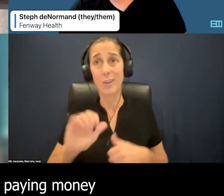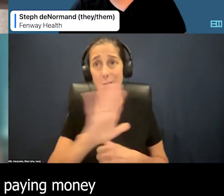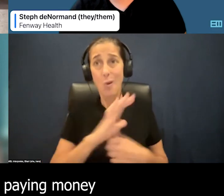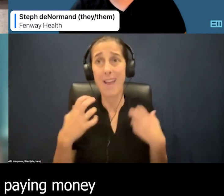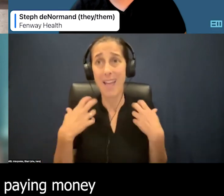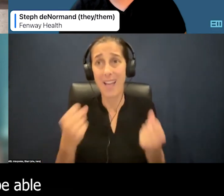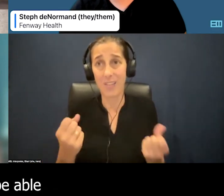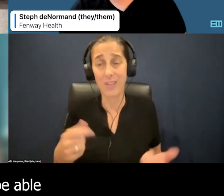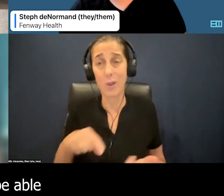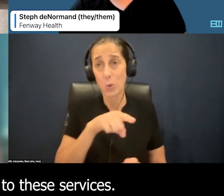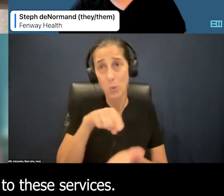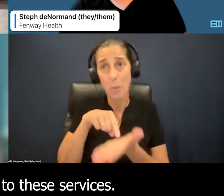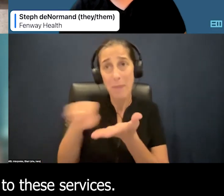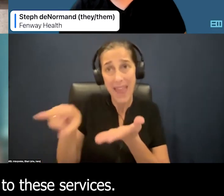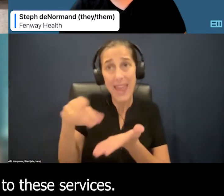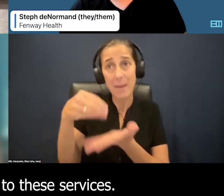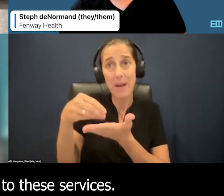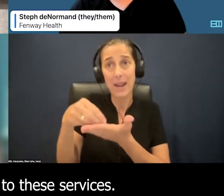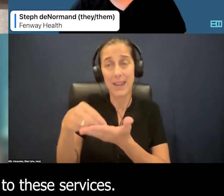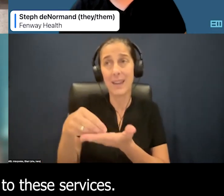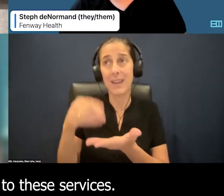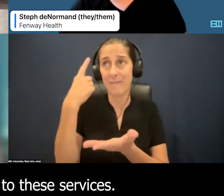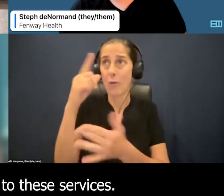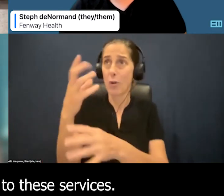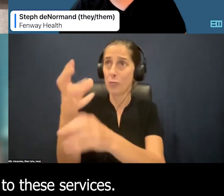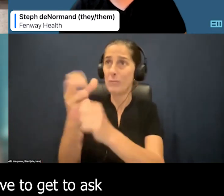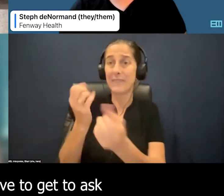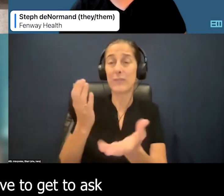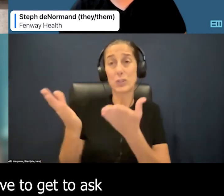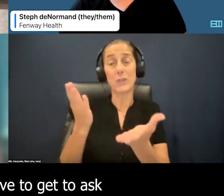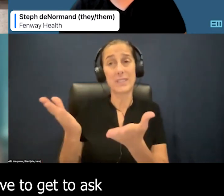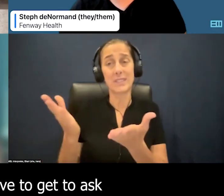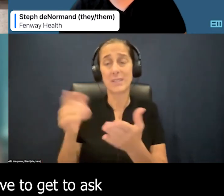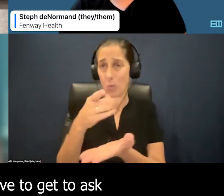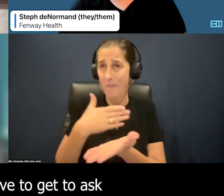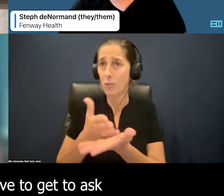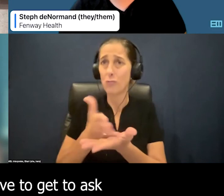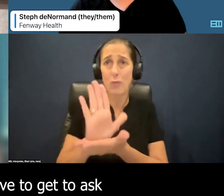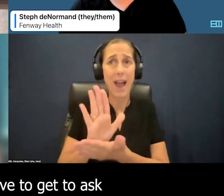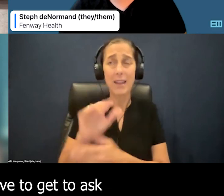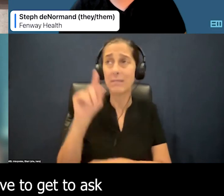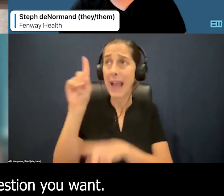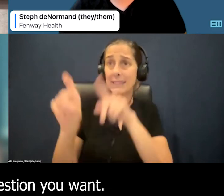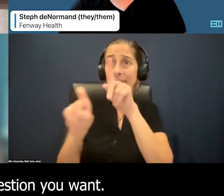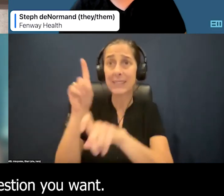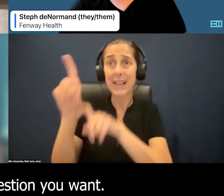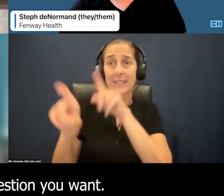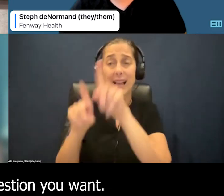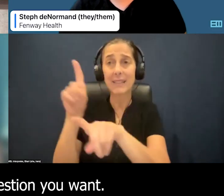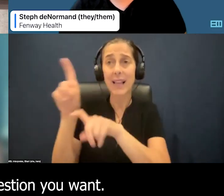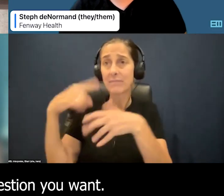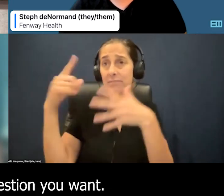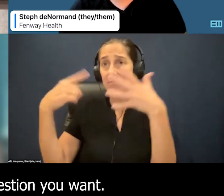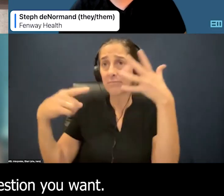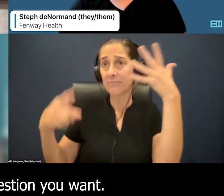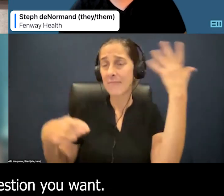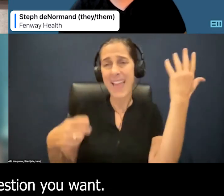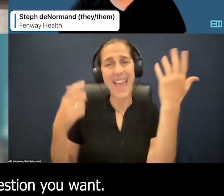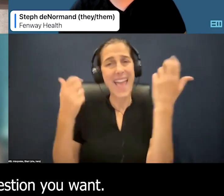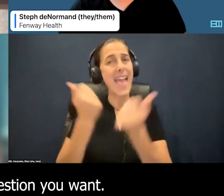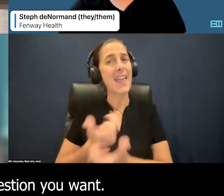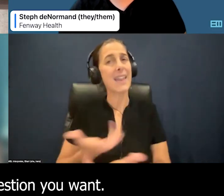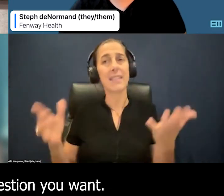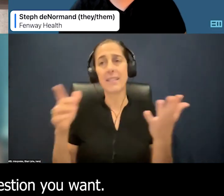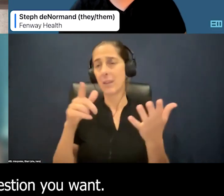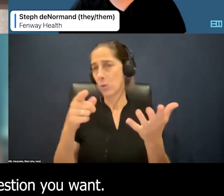paying money to be able to have access to these services. So you deserve to get to ask any question you